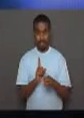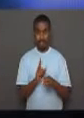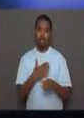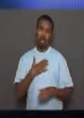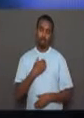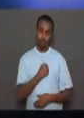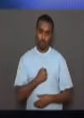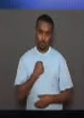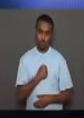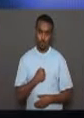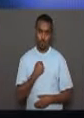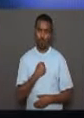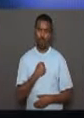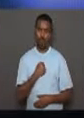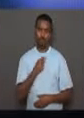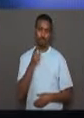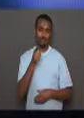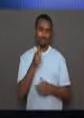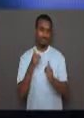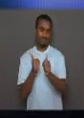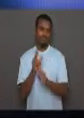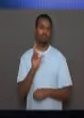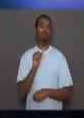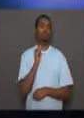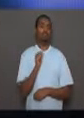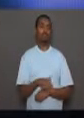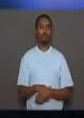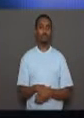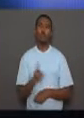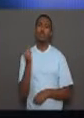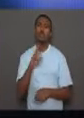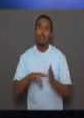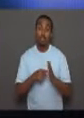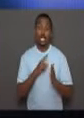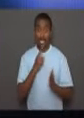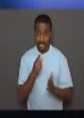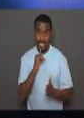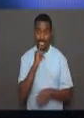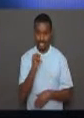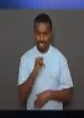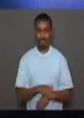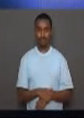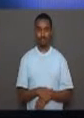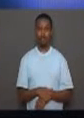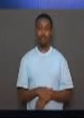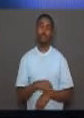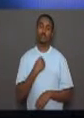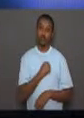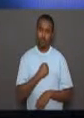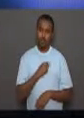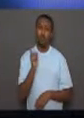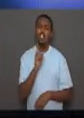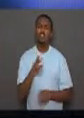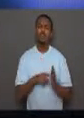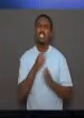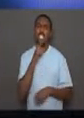"I'm sorry, I'm not quite with you." What I mean is, "Sorry, what